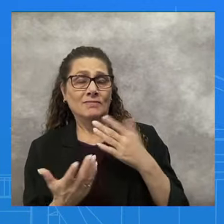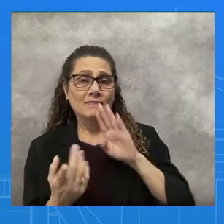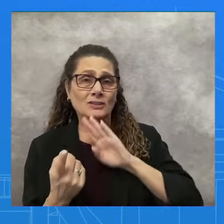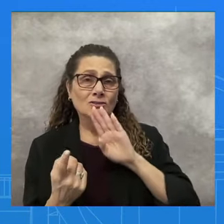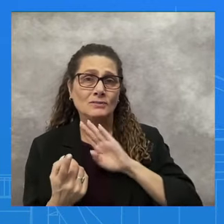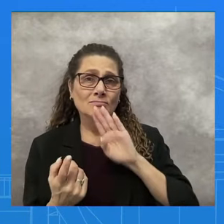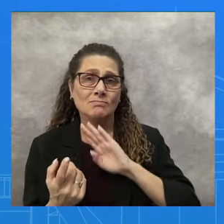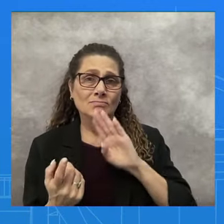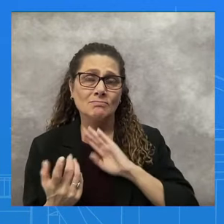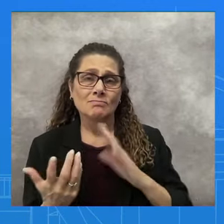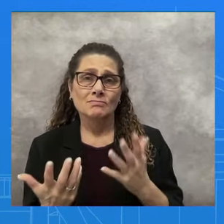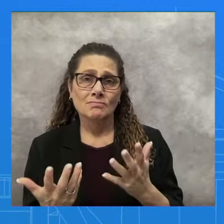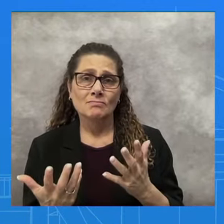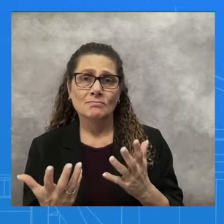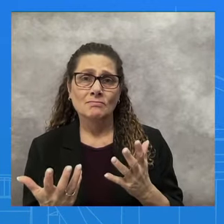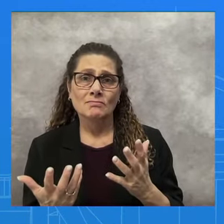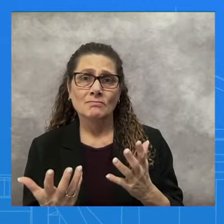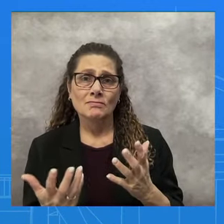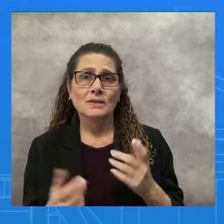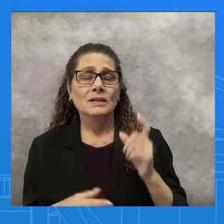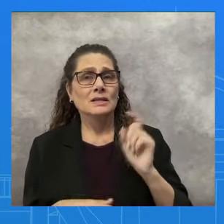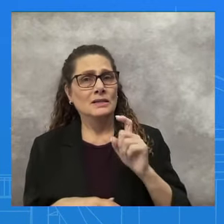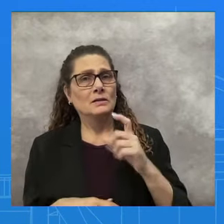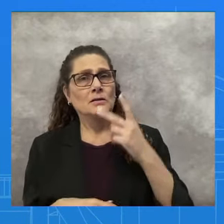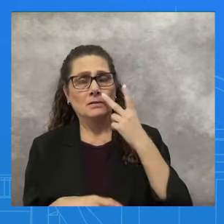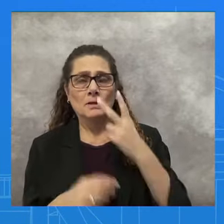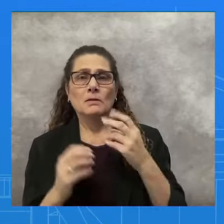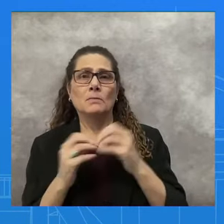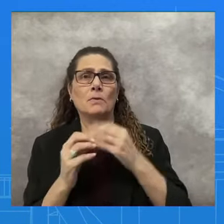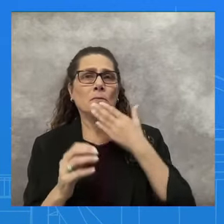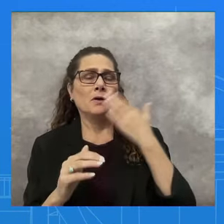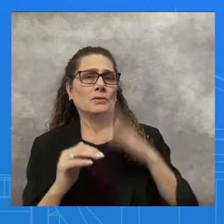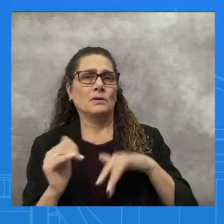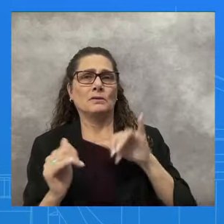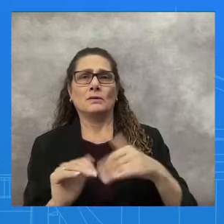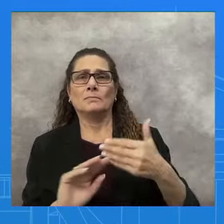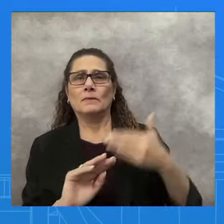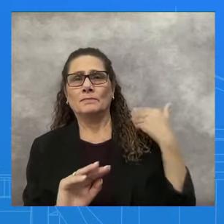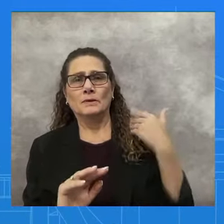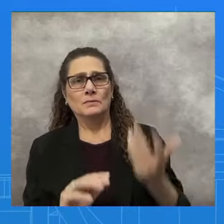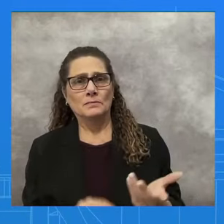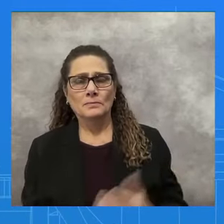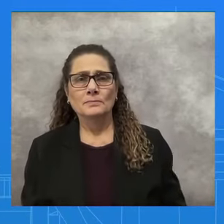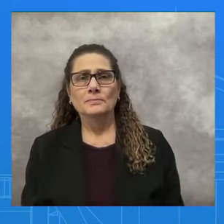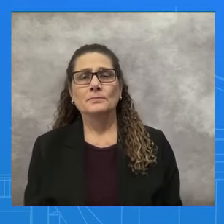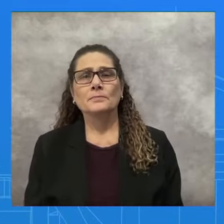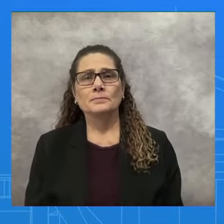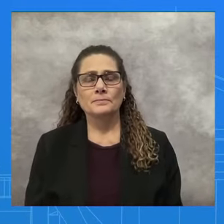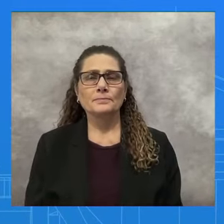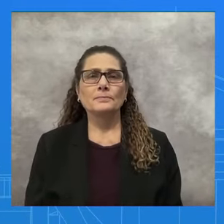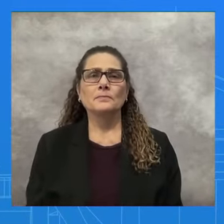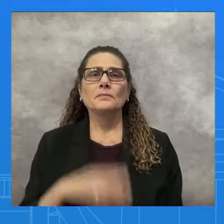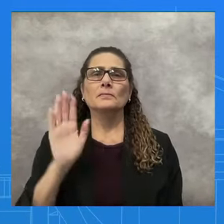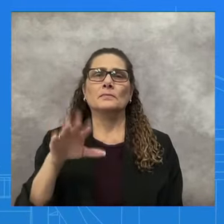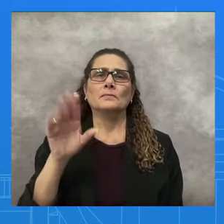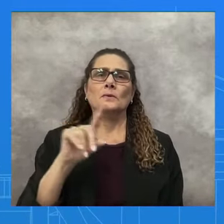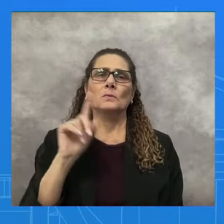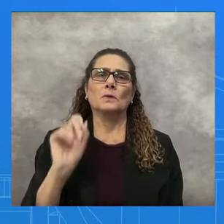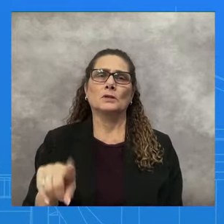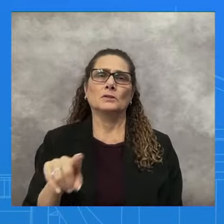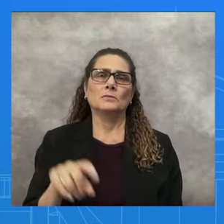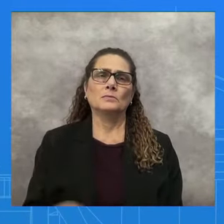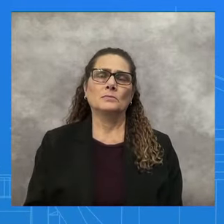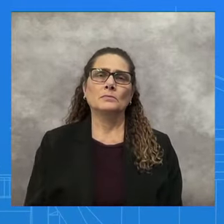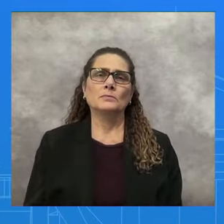need to see more from Congress. Okay. Sorry, can you also confirm Dilip Singh has returned to the White House? Dilip Singh,